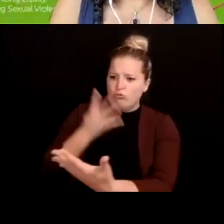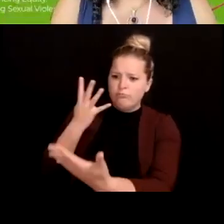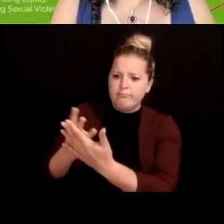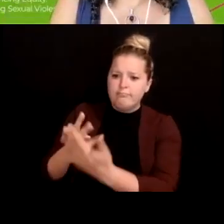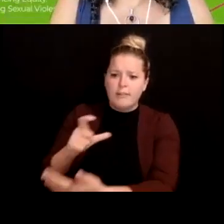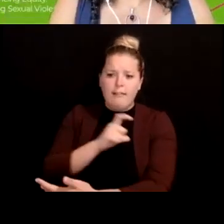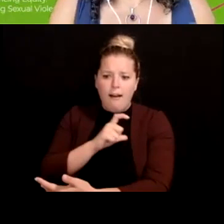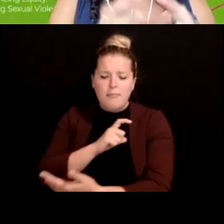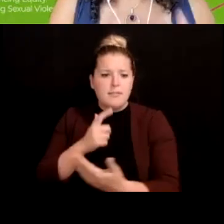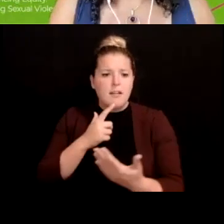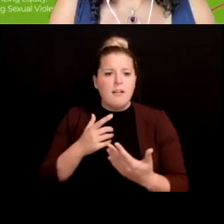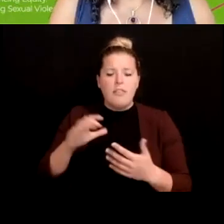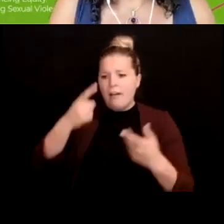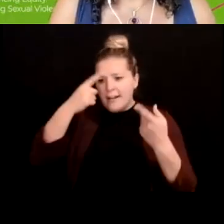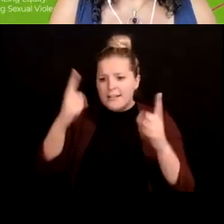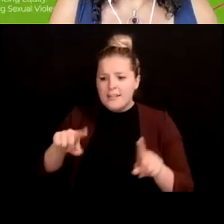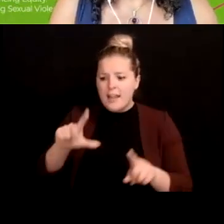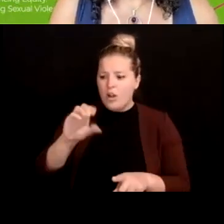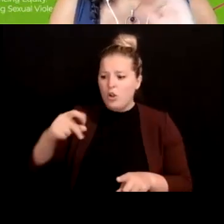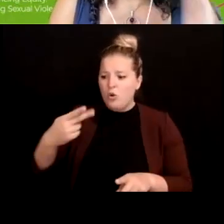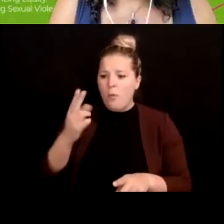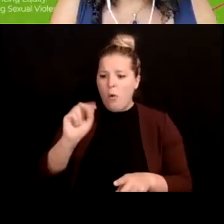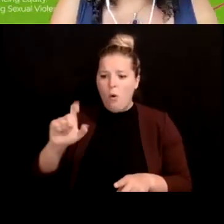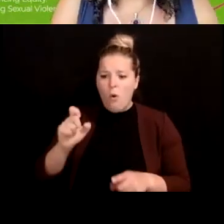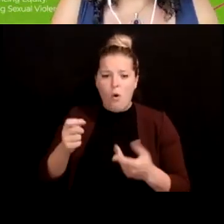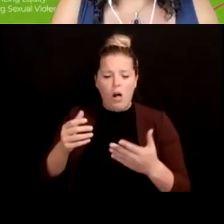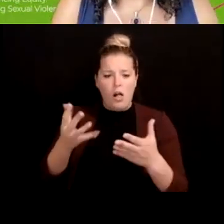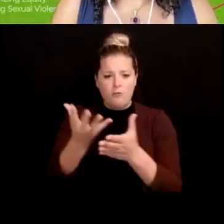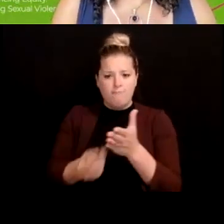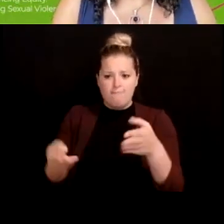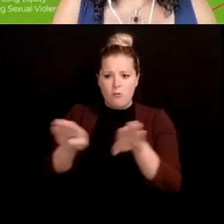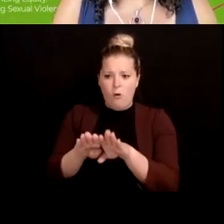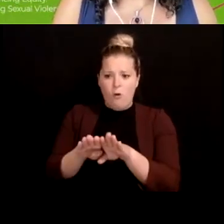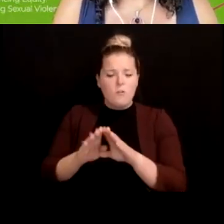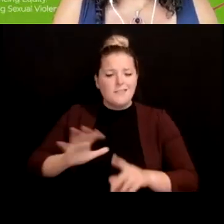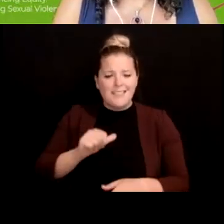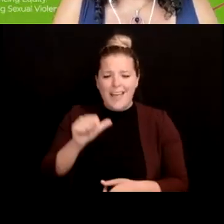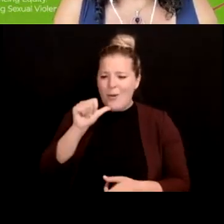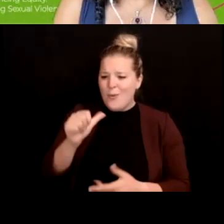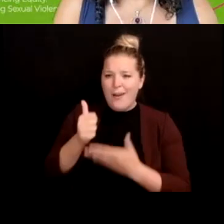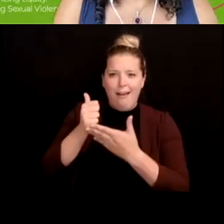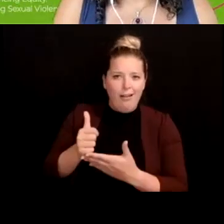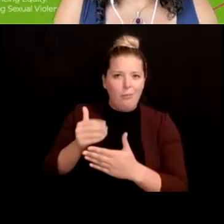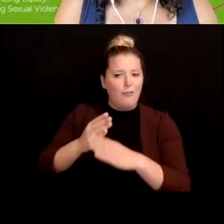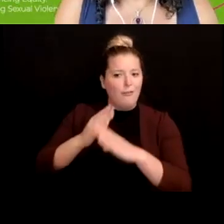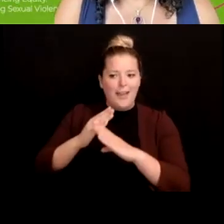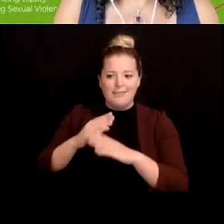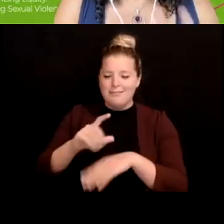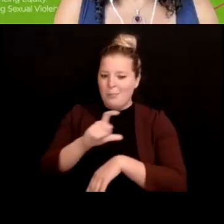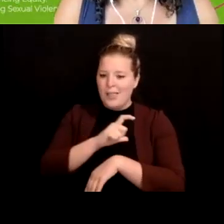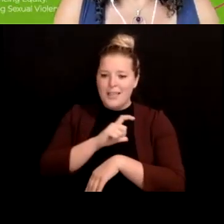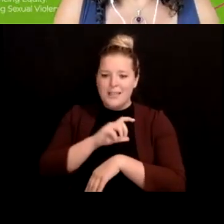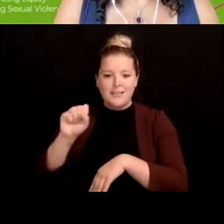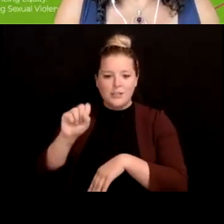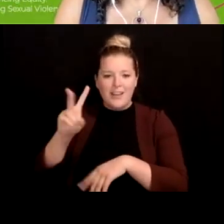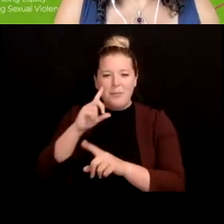consent loophole. I just want to say that that will do nothing to prevent police sexual violence because it is inherent